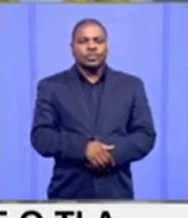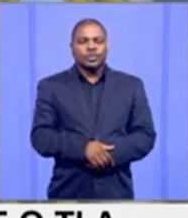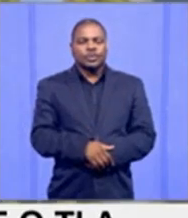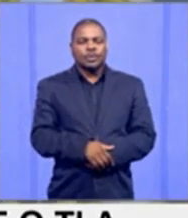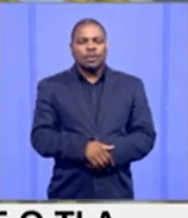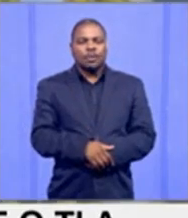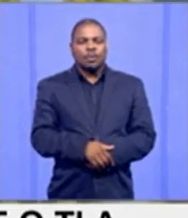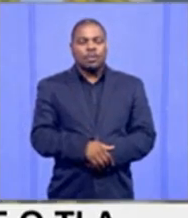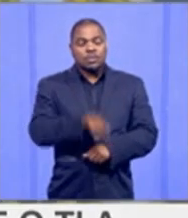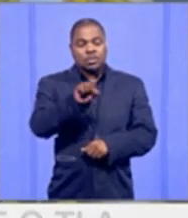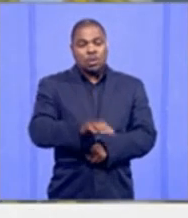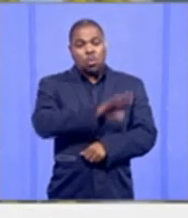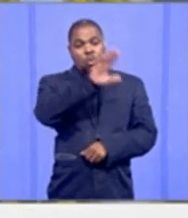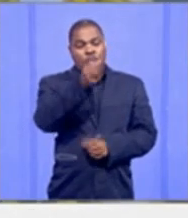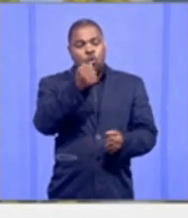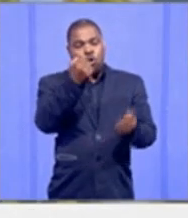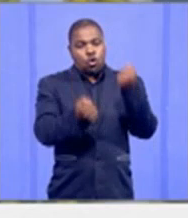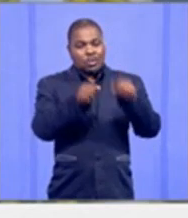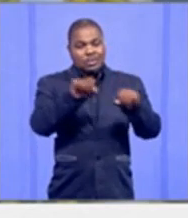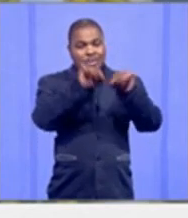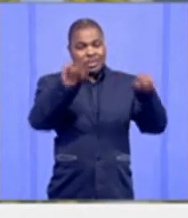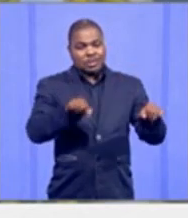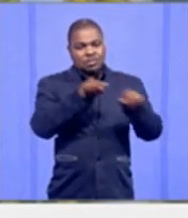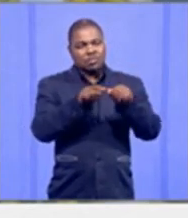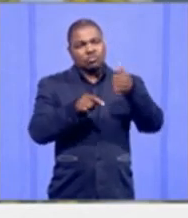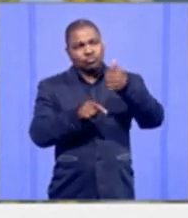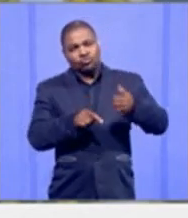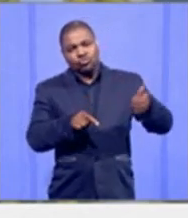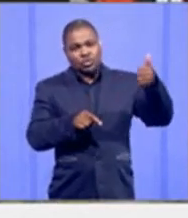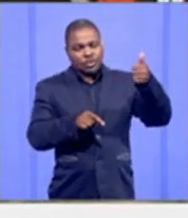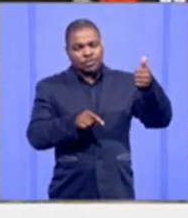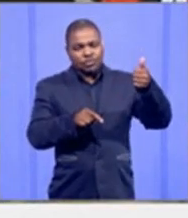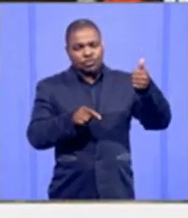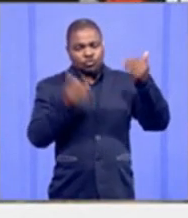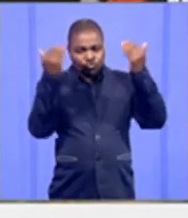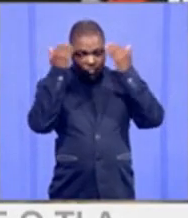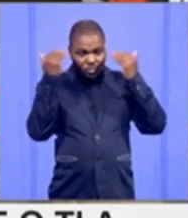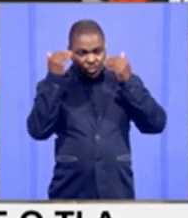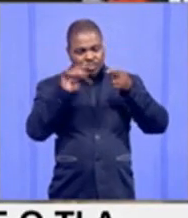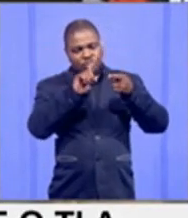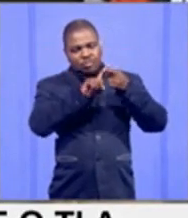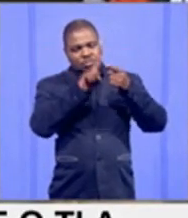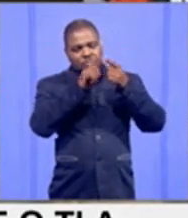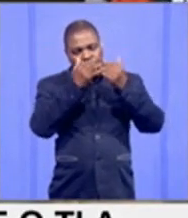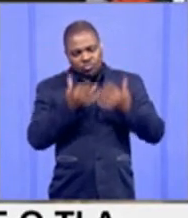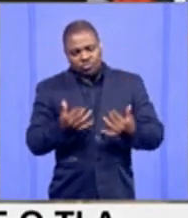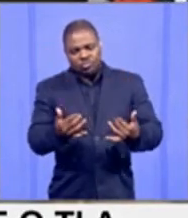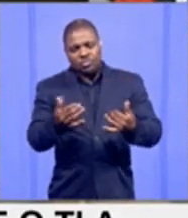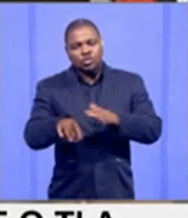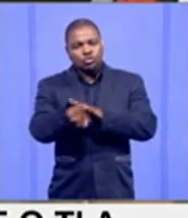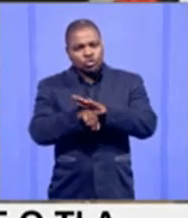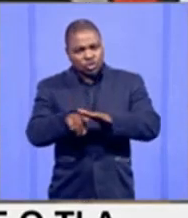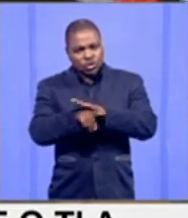the judiciary of South Africa, from the Chief Justice at the top down to the District Court